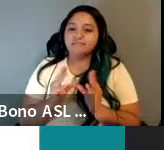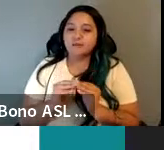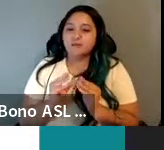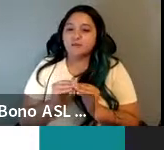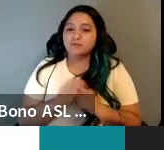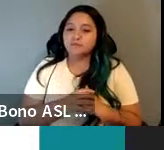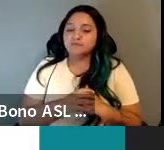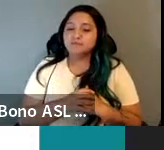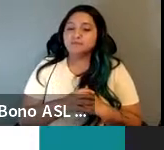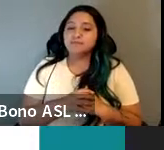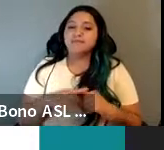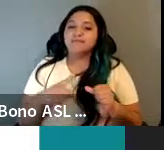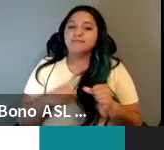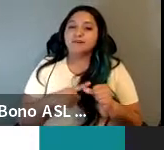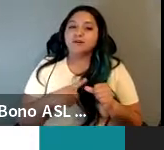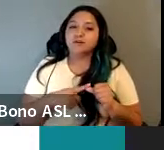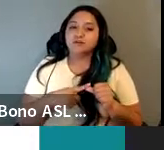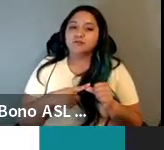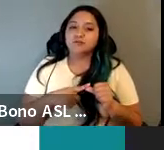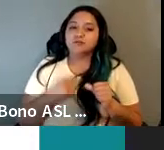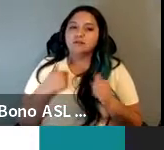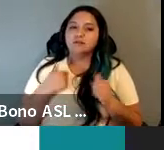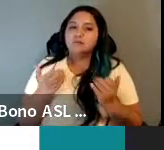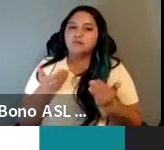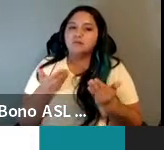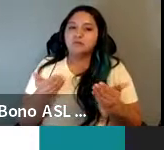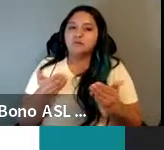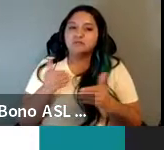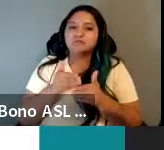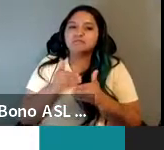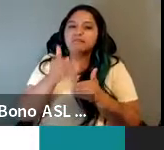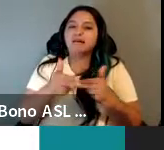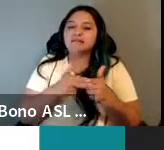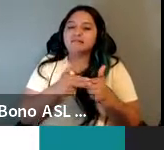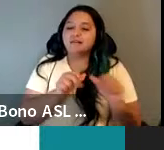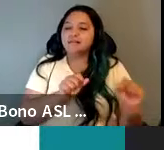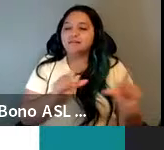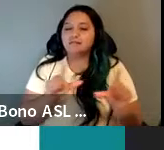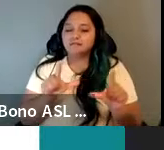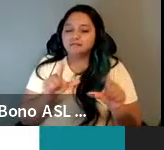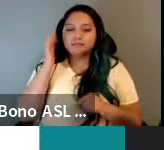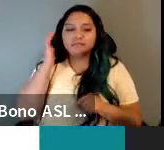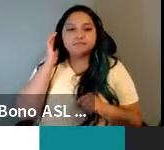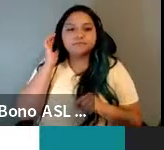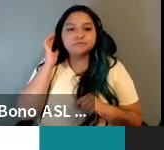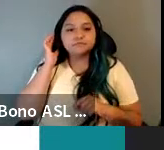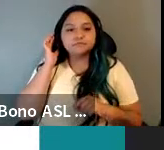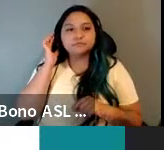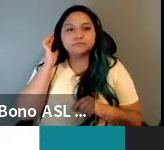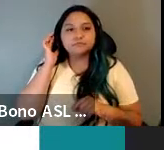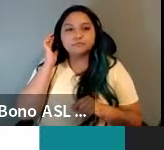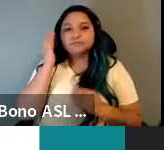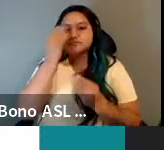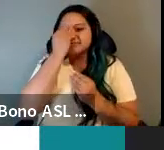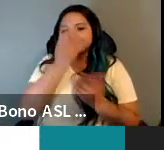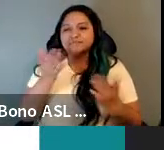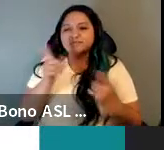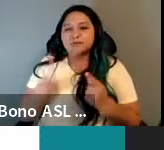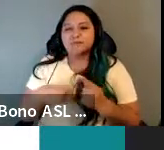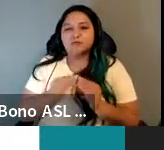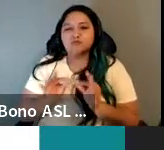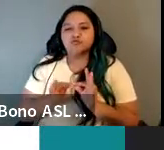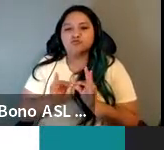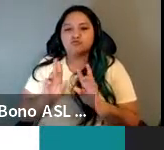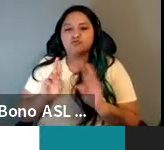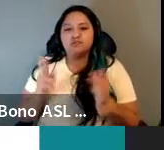I would like to go on to the second slide and advise that we have interpretation. So